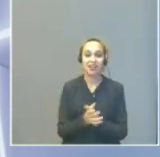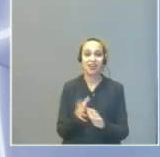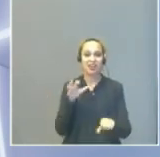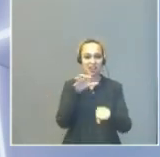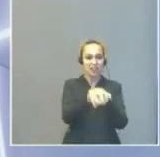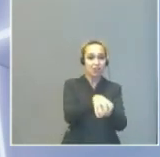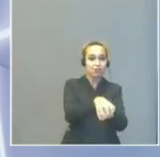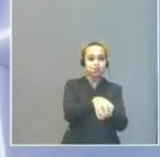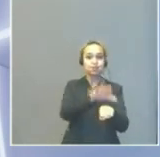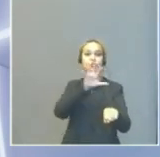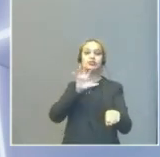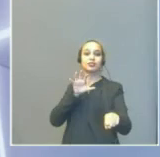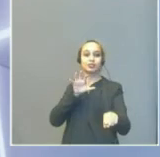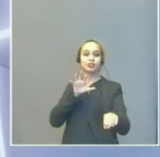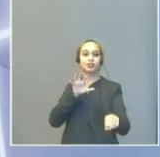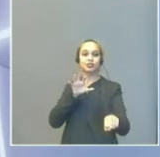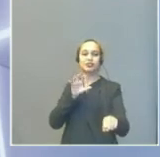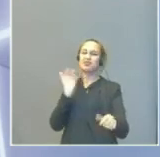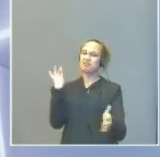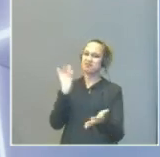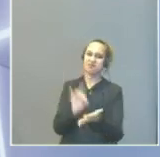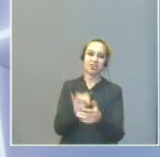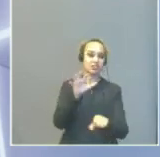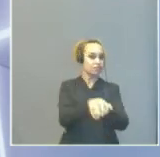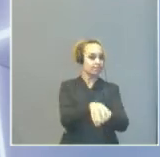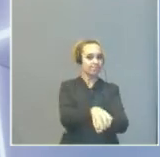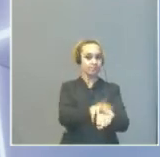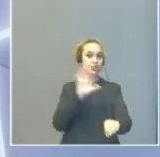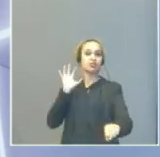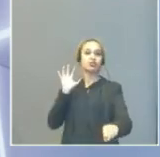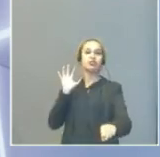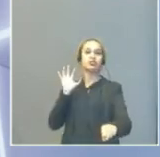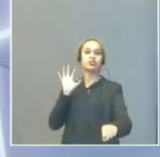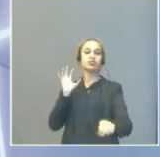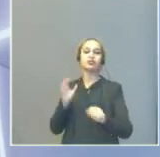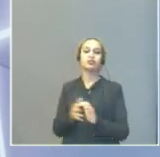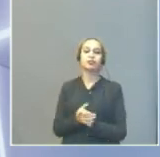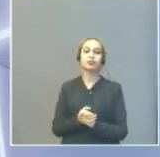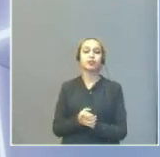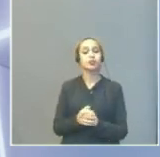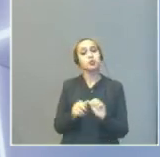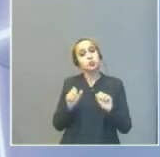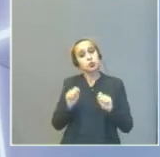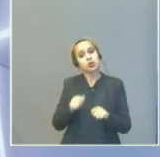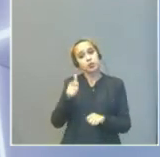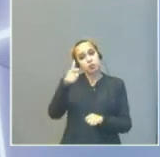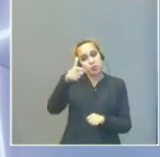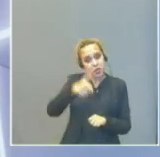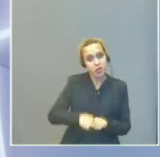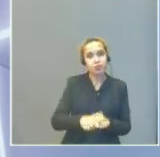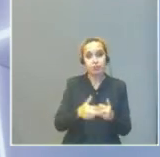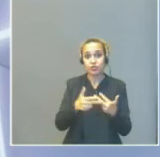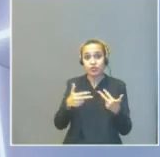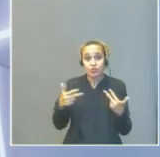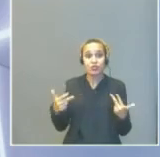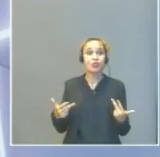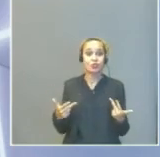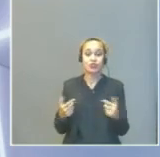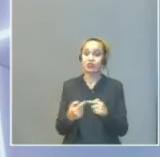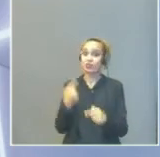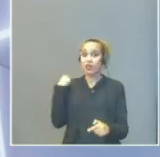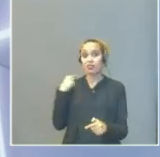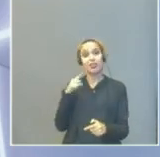decolonial. We risk repeating the things that we think we're leaving behind when